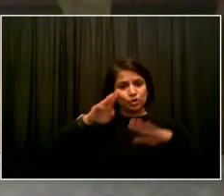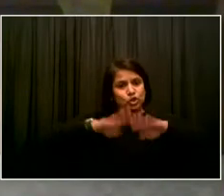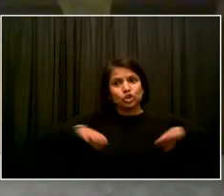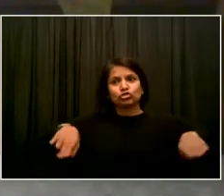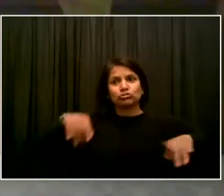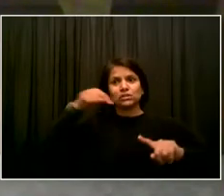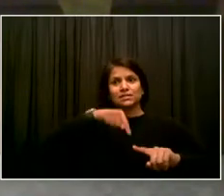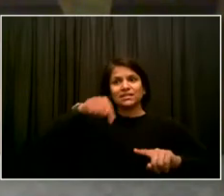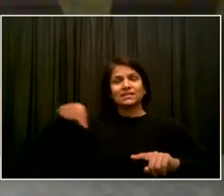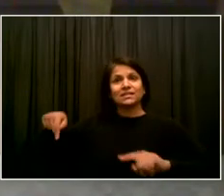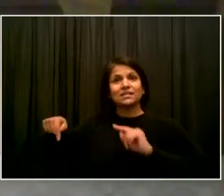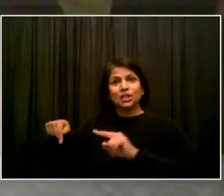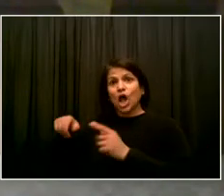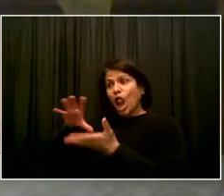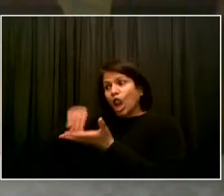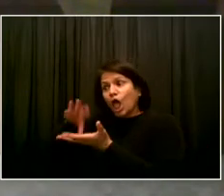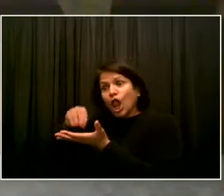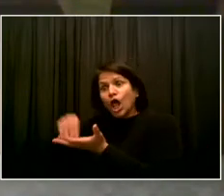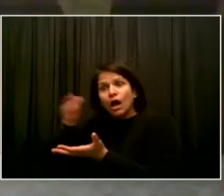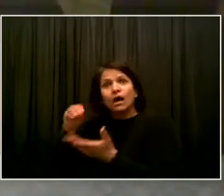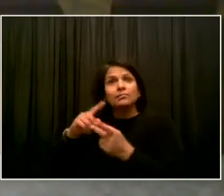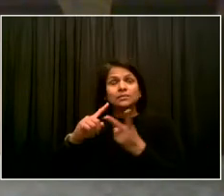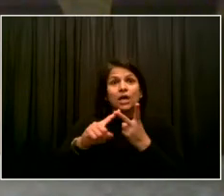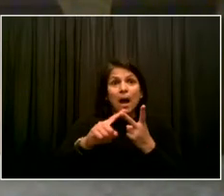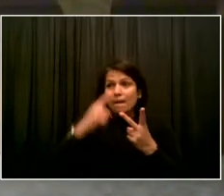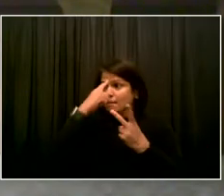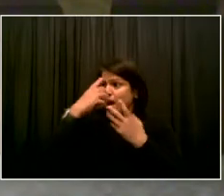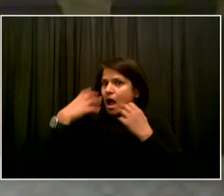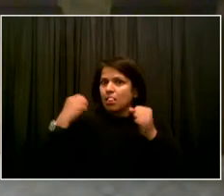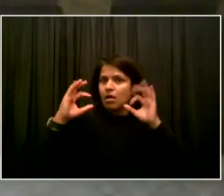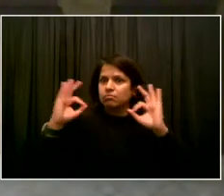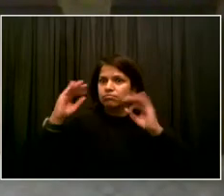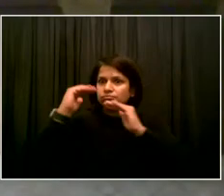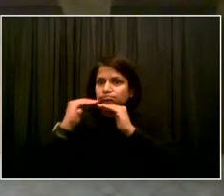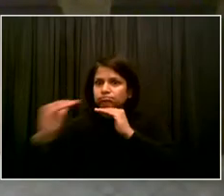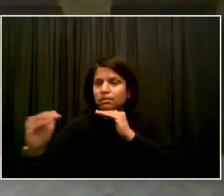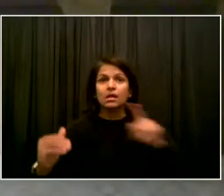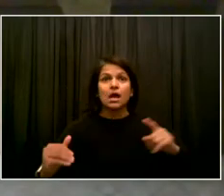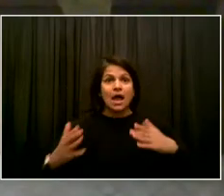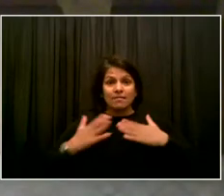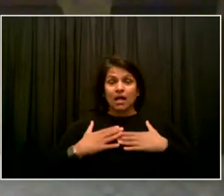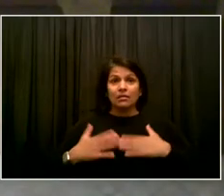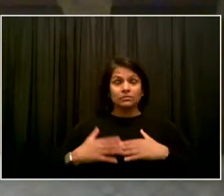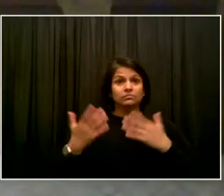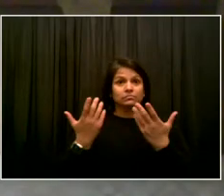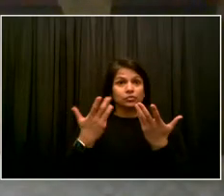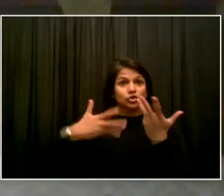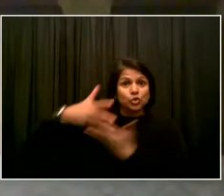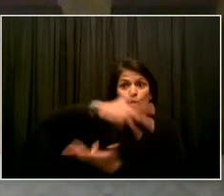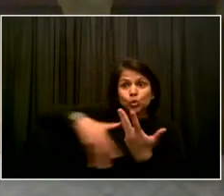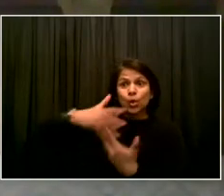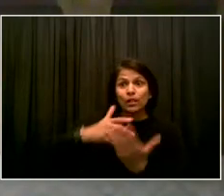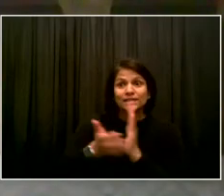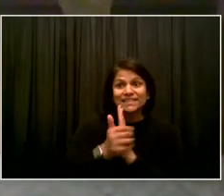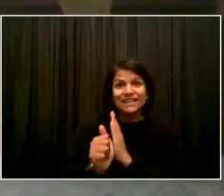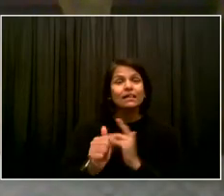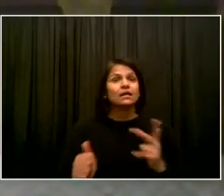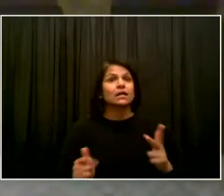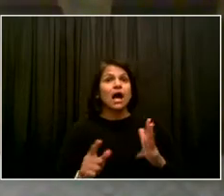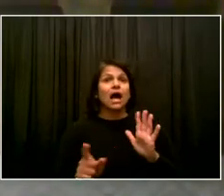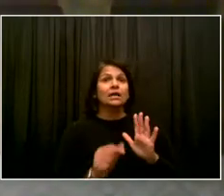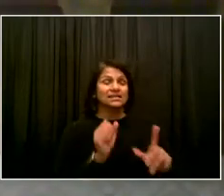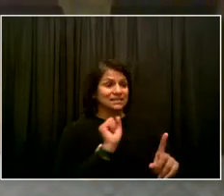personal safety. And they are able to learn better when they are in an in-person environment. So it's the city's